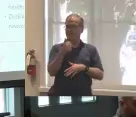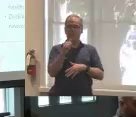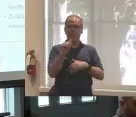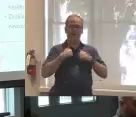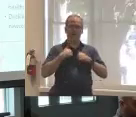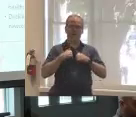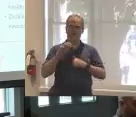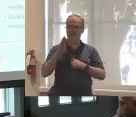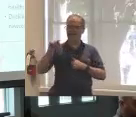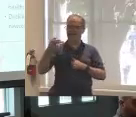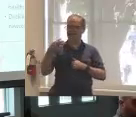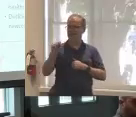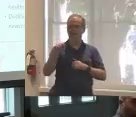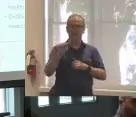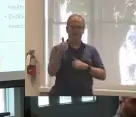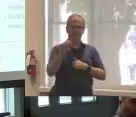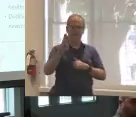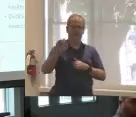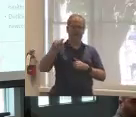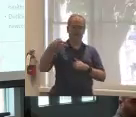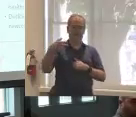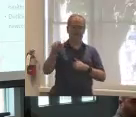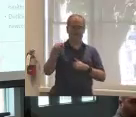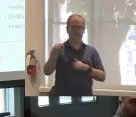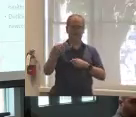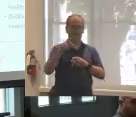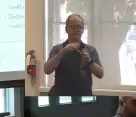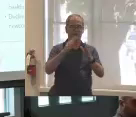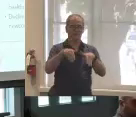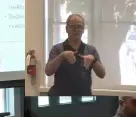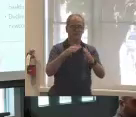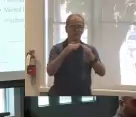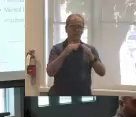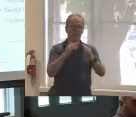awareness about the certain populations. They often go under our radar.